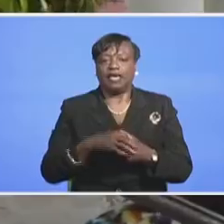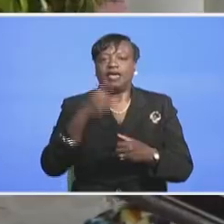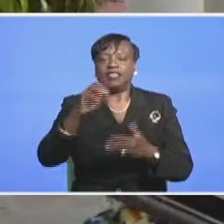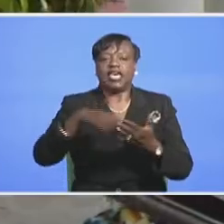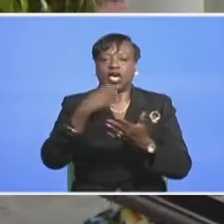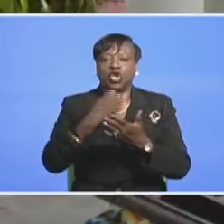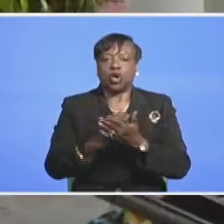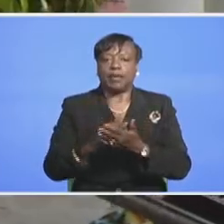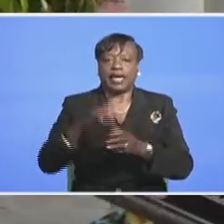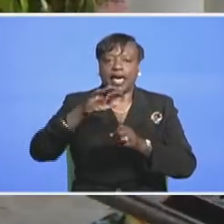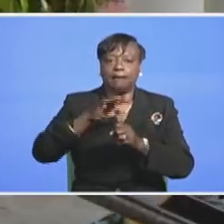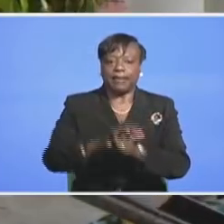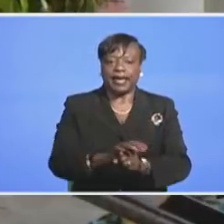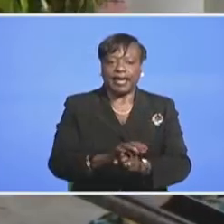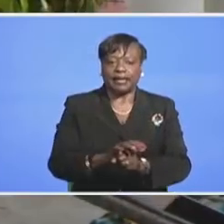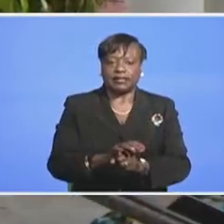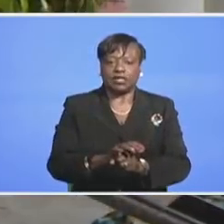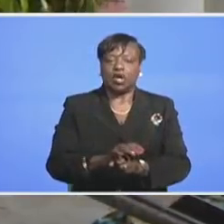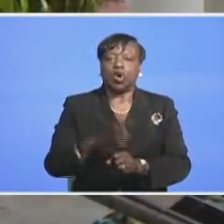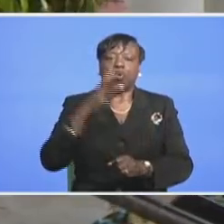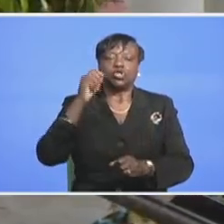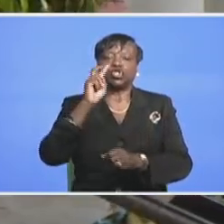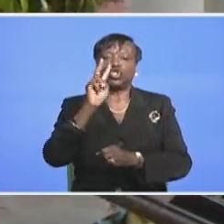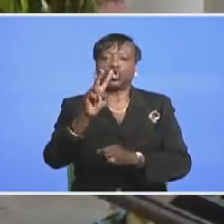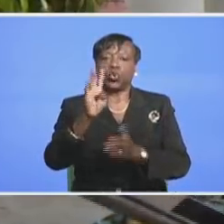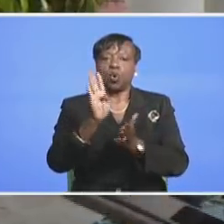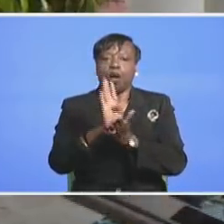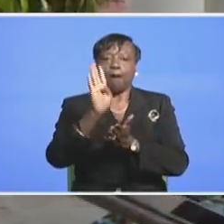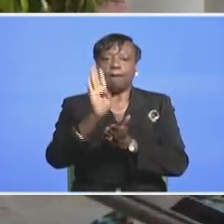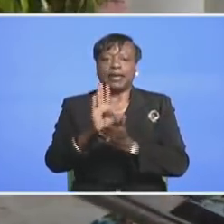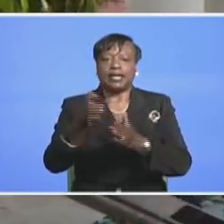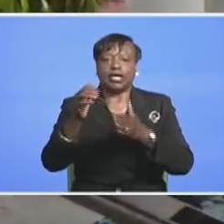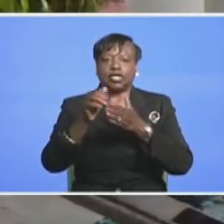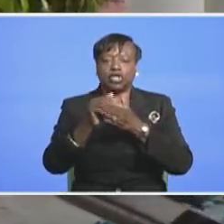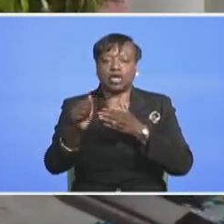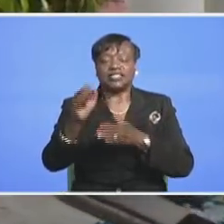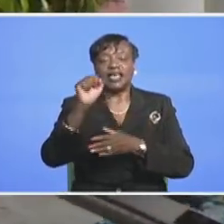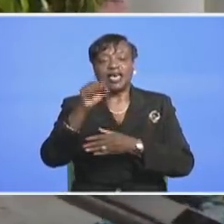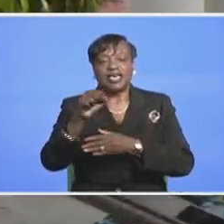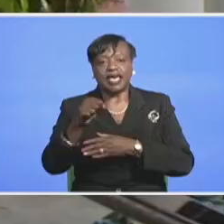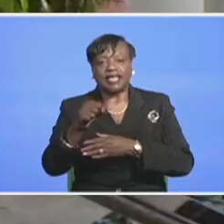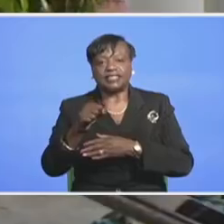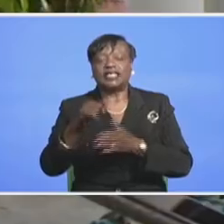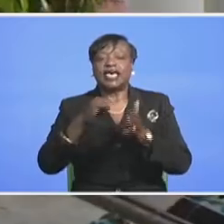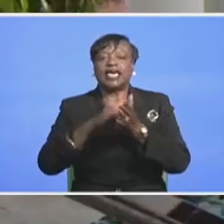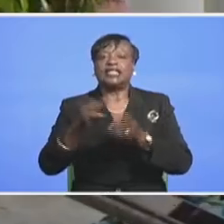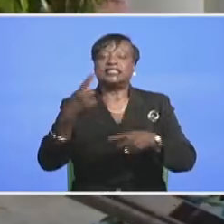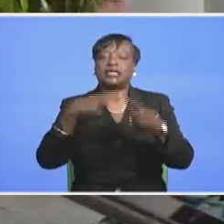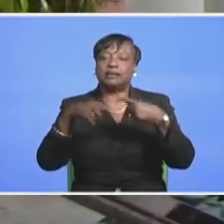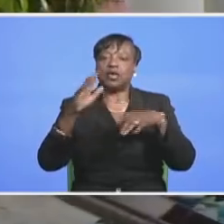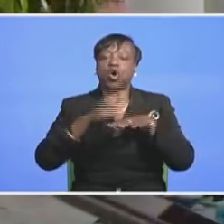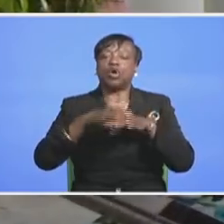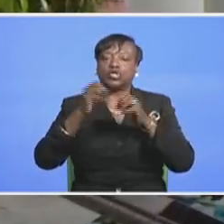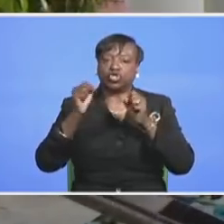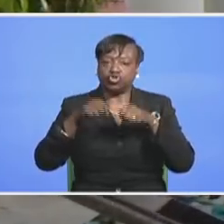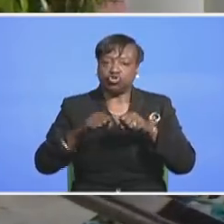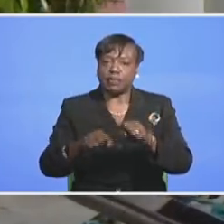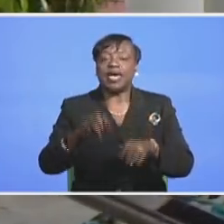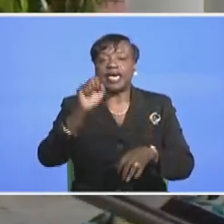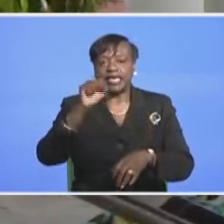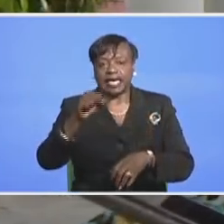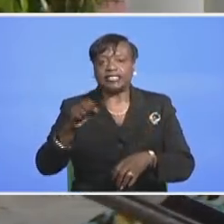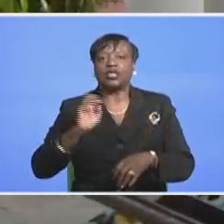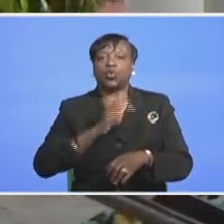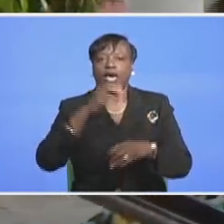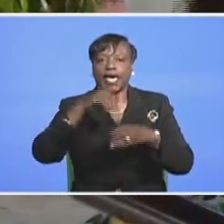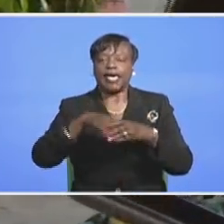of that was to the tune of $2 billion. So, yes, it's finally coming on stream, and yes, we happen to be in office when it's coming